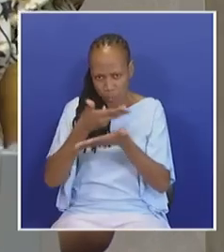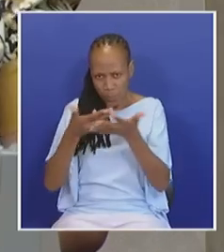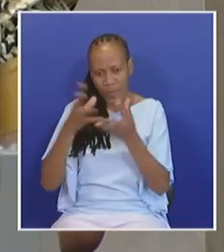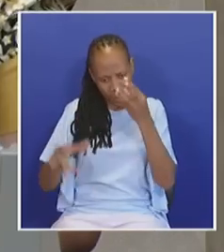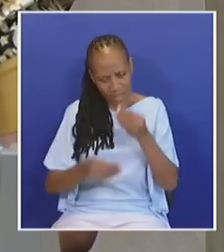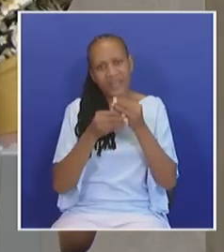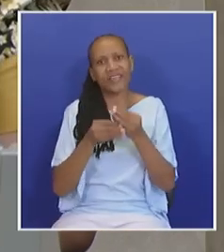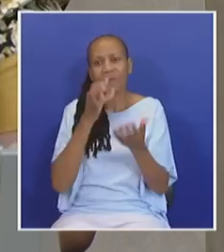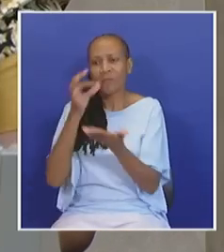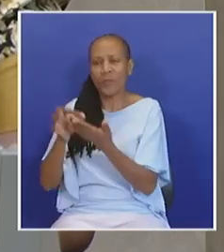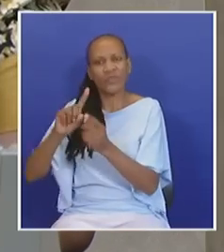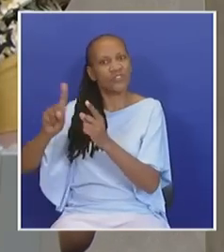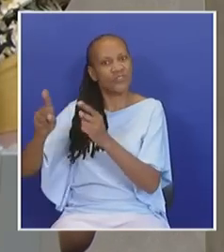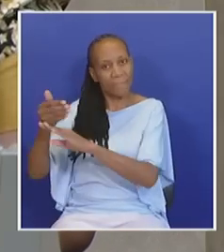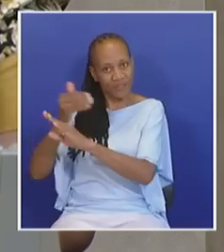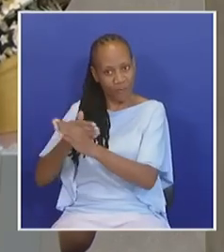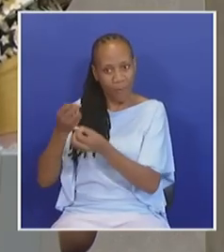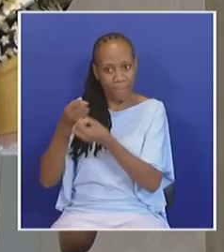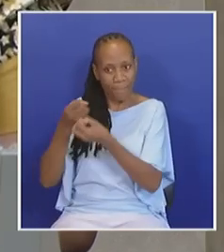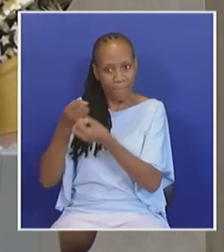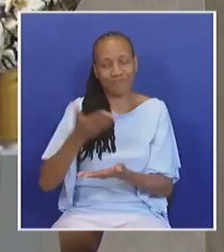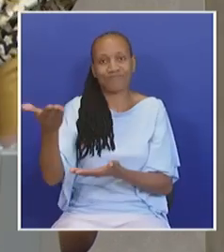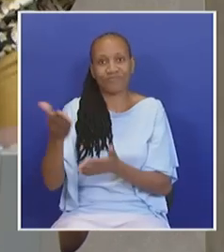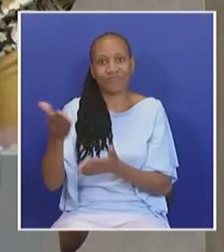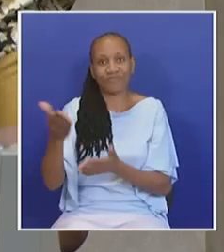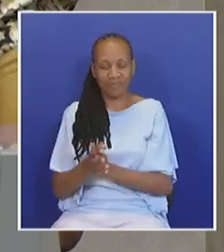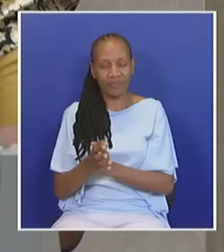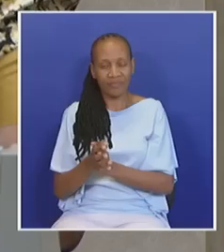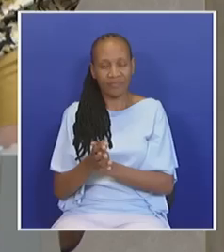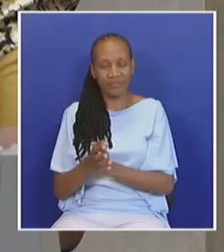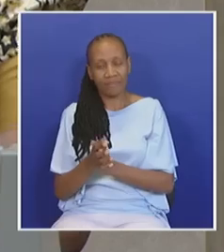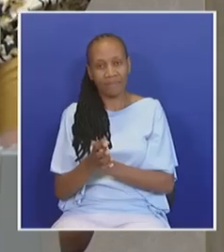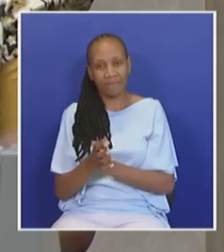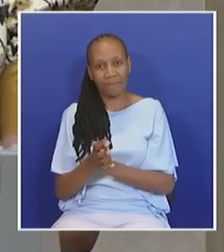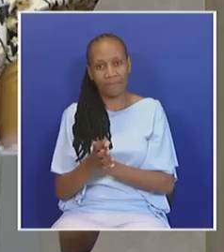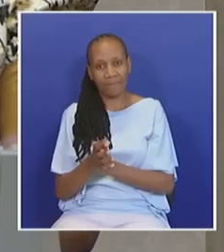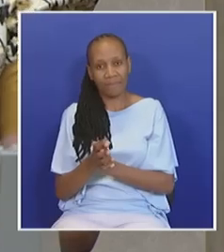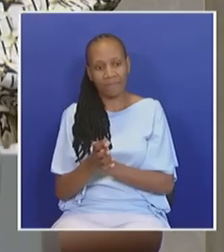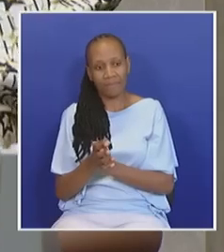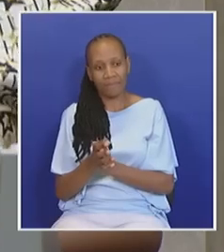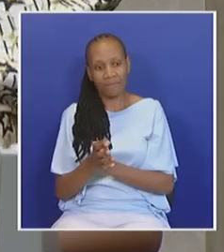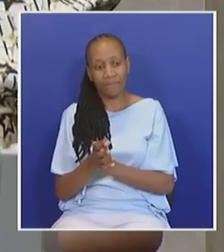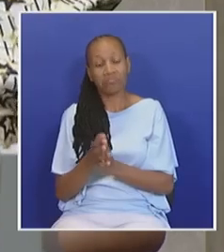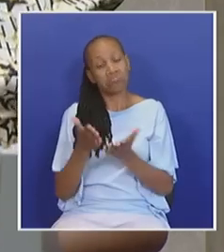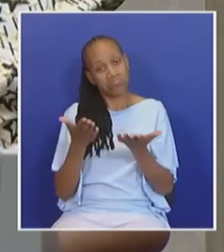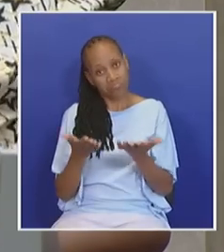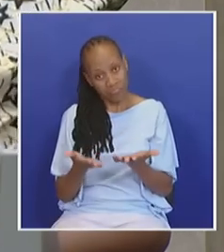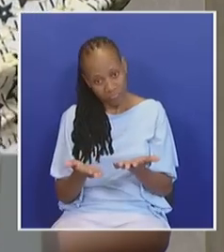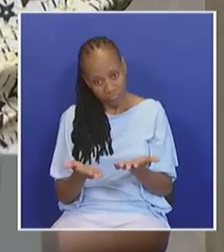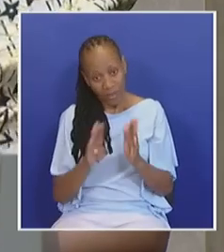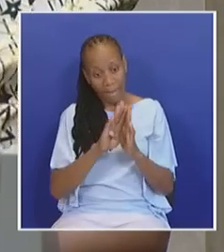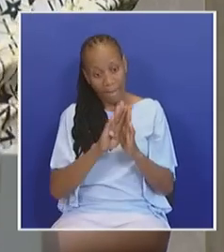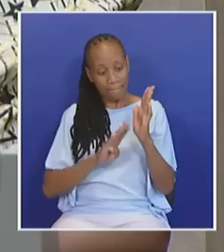raised an issue that needs to be considered by the committee. Even though the bill is